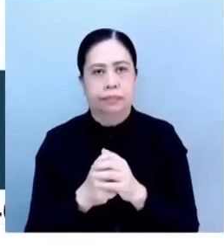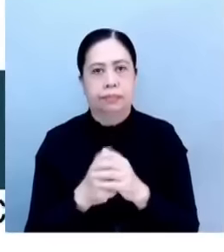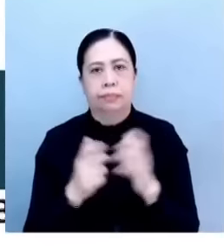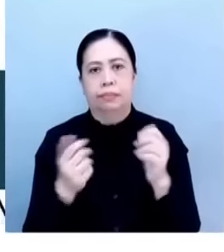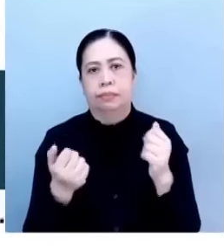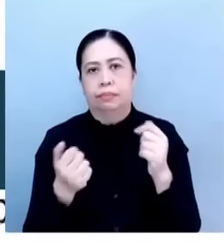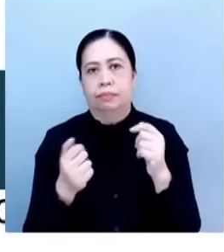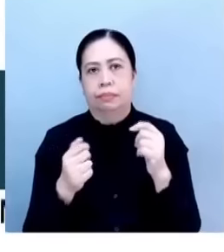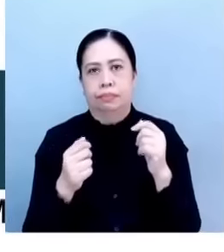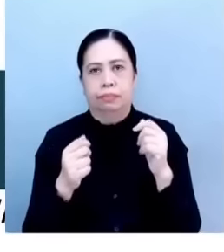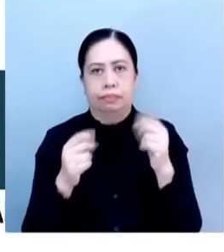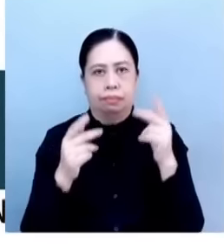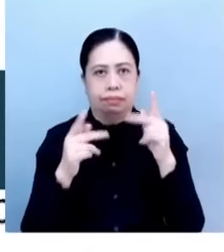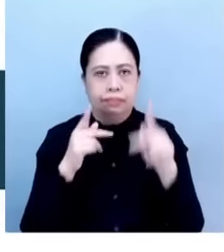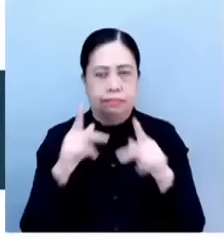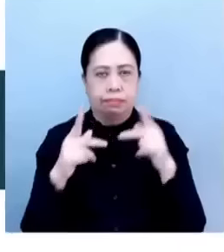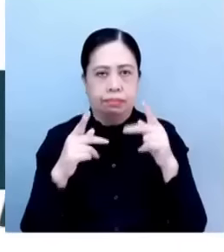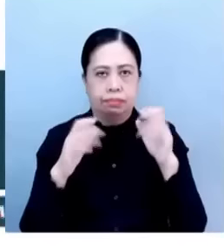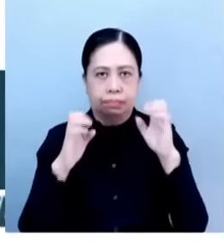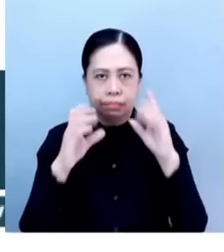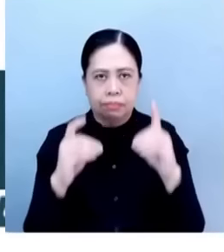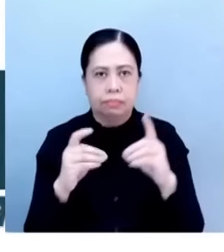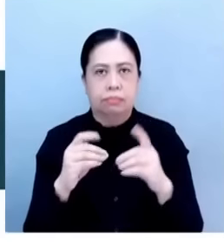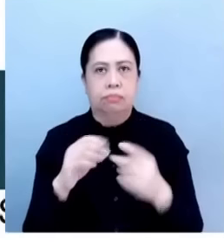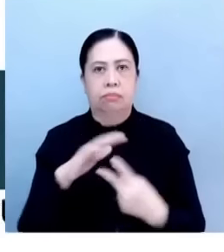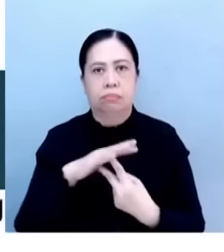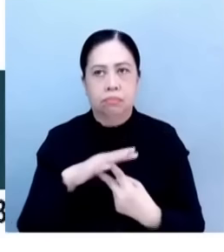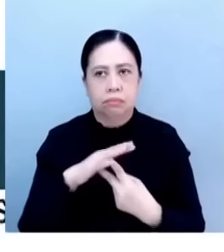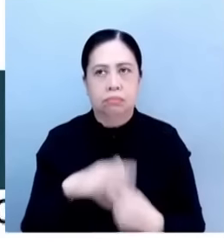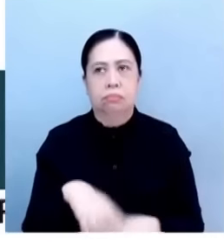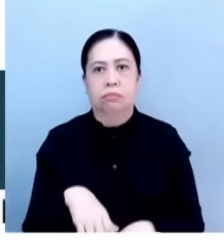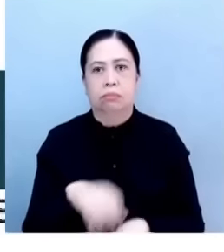aggregation, unemployment, labor,